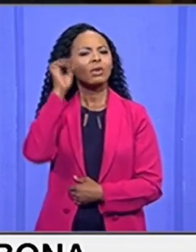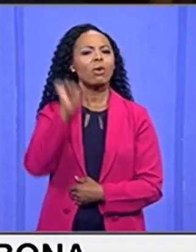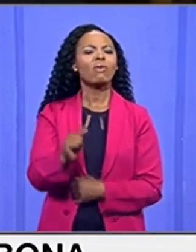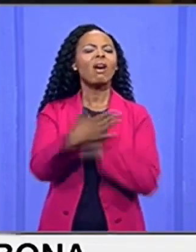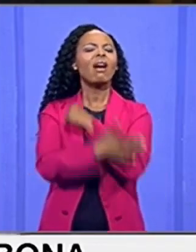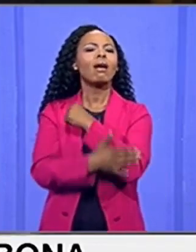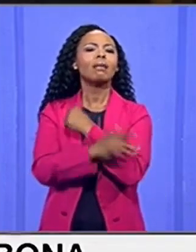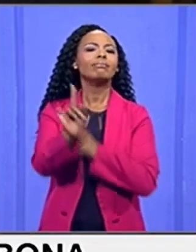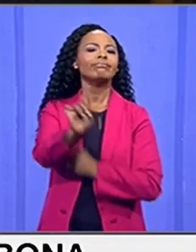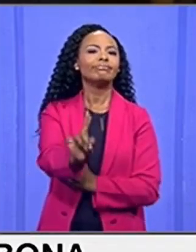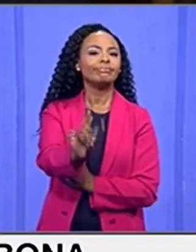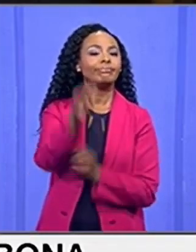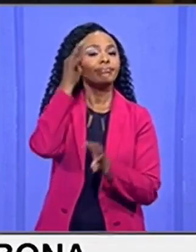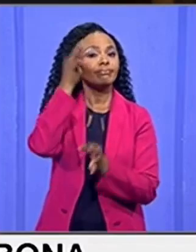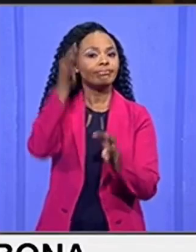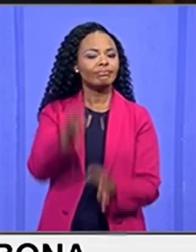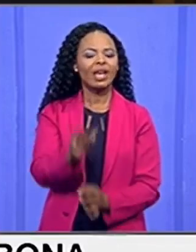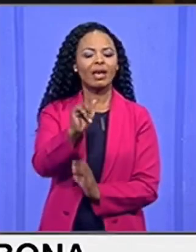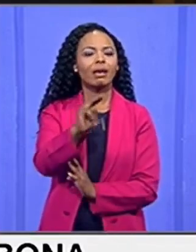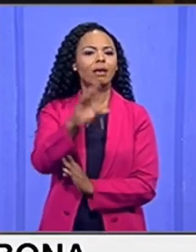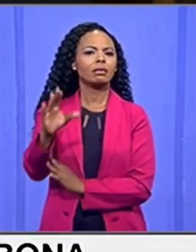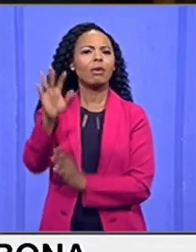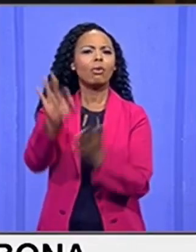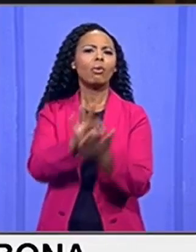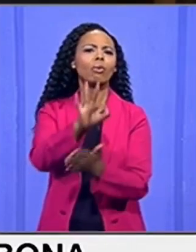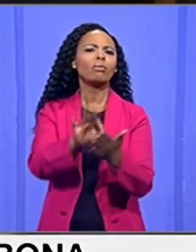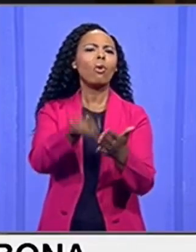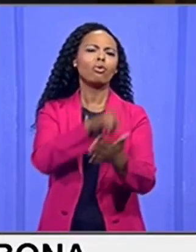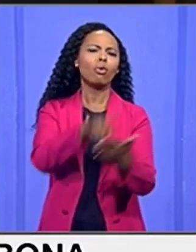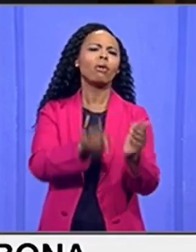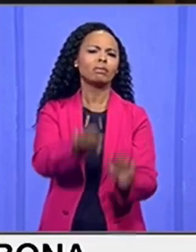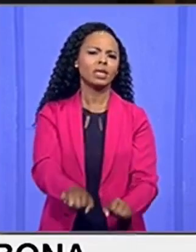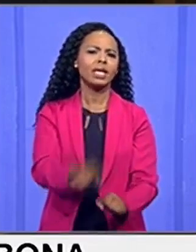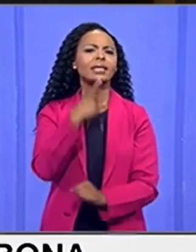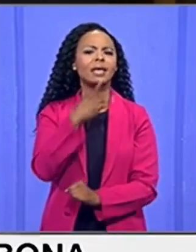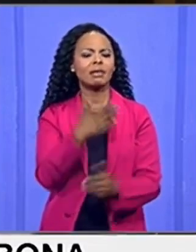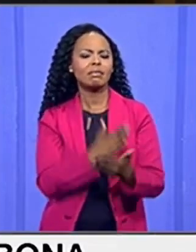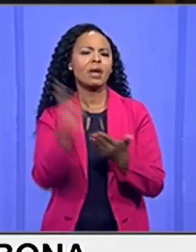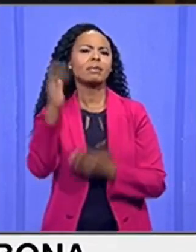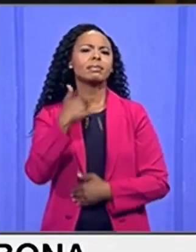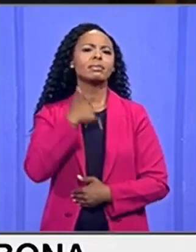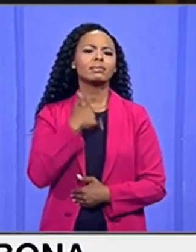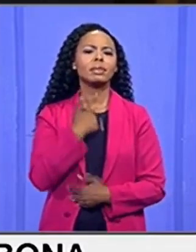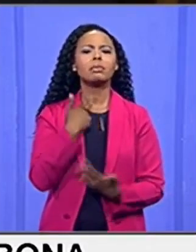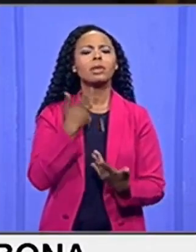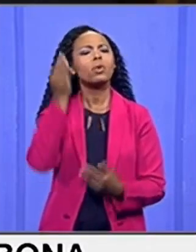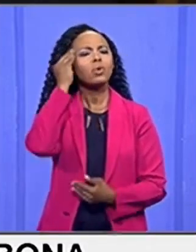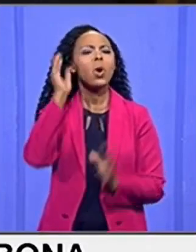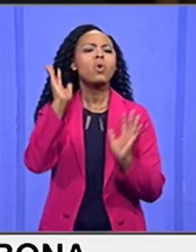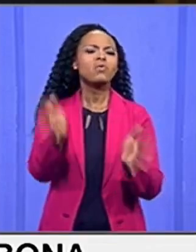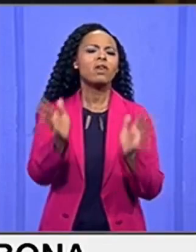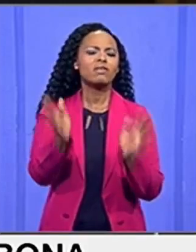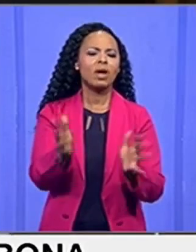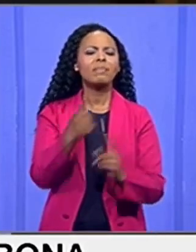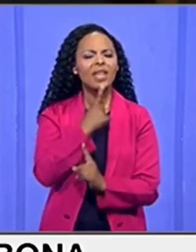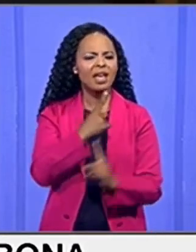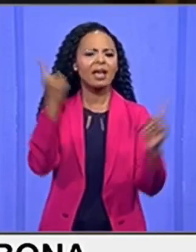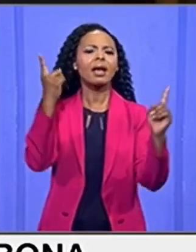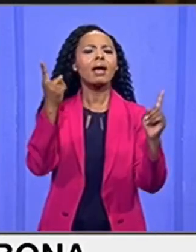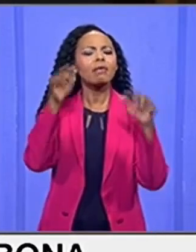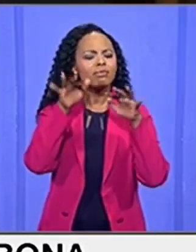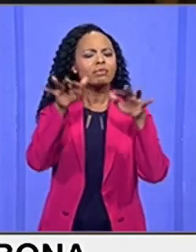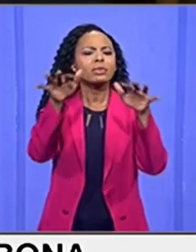Right. The decision of the ANC was wrong to say I must leave. I knew that, and I said so publicly. They based themselves on